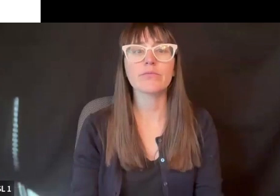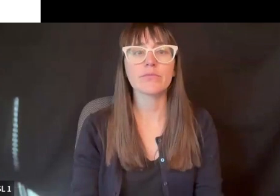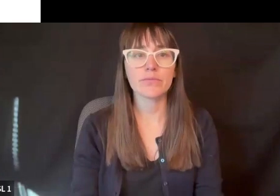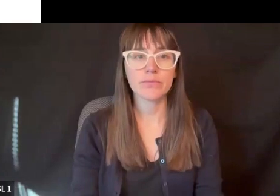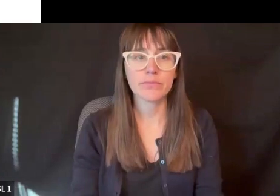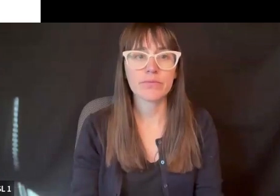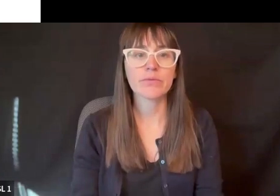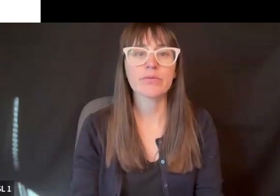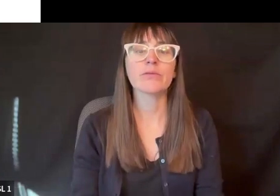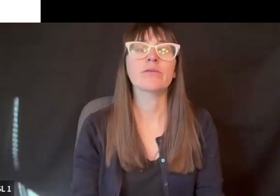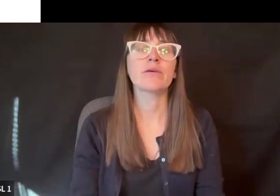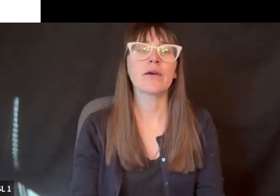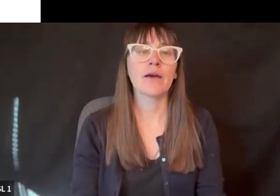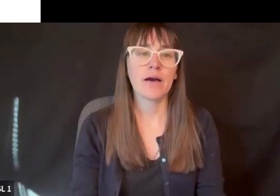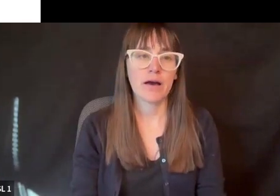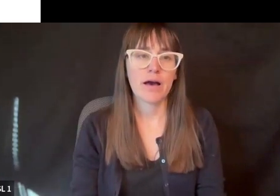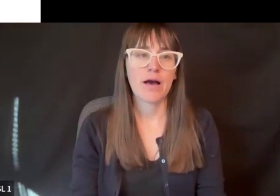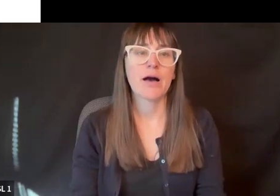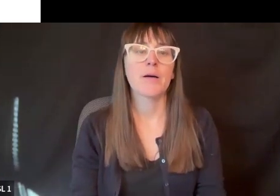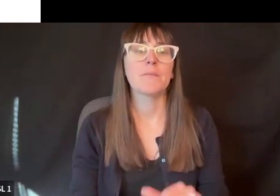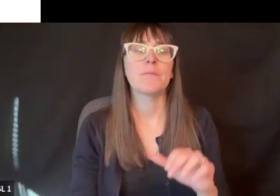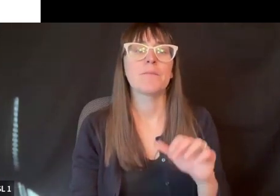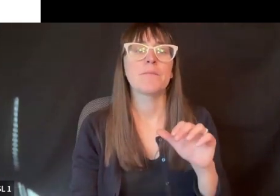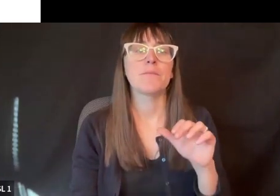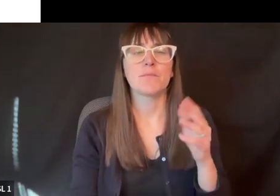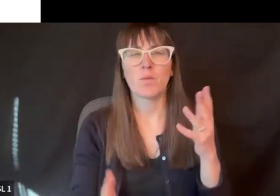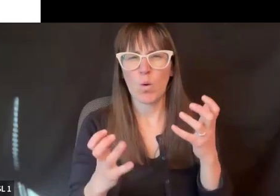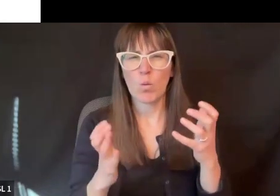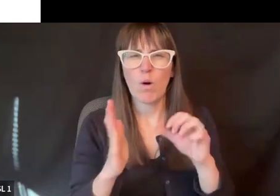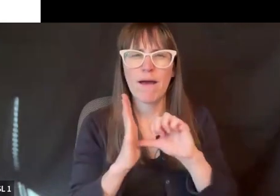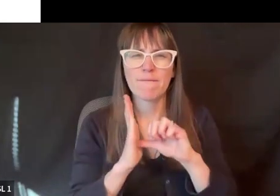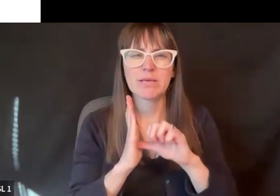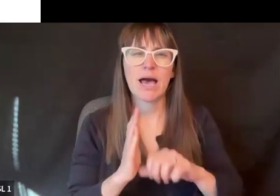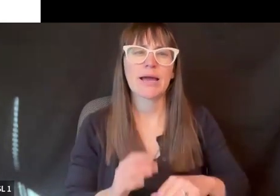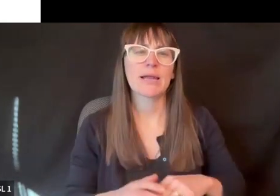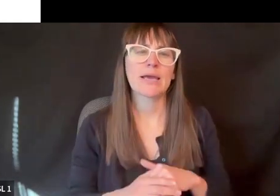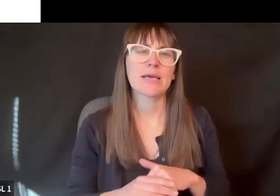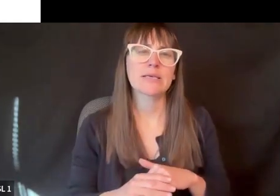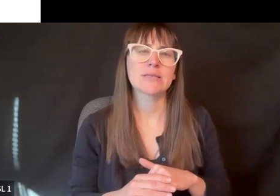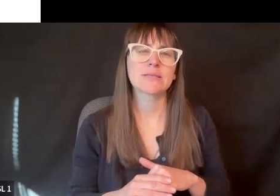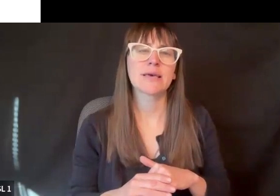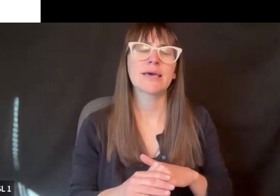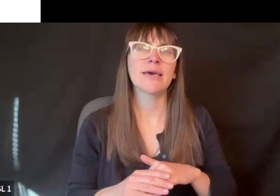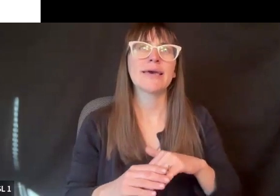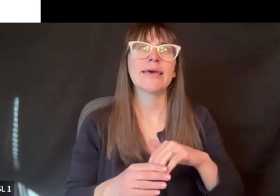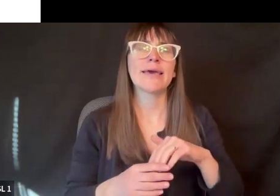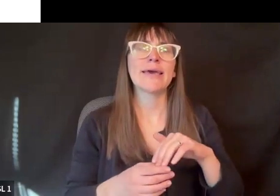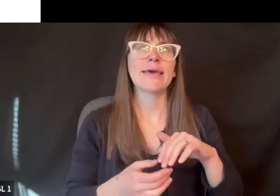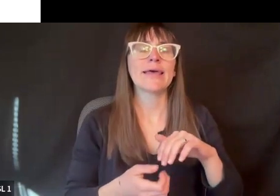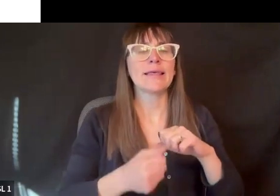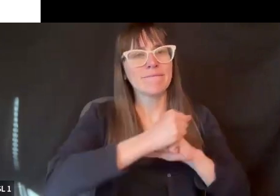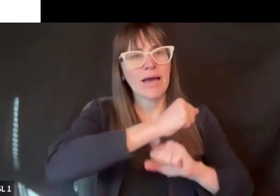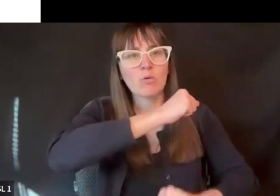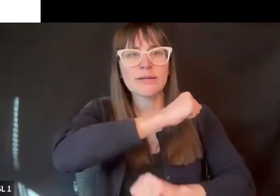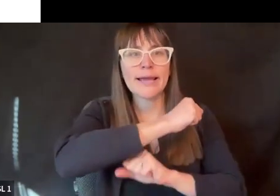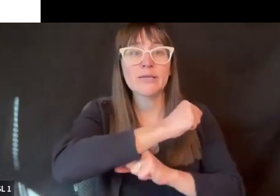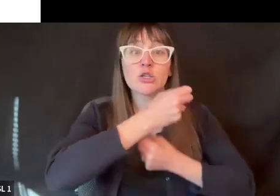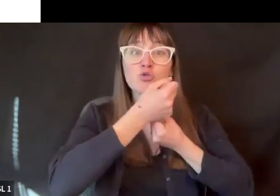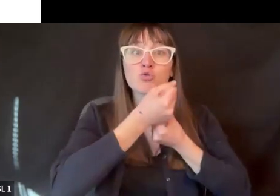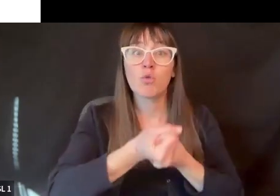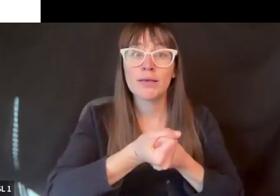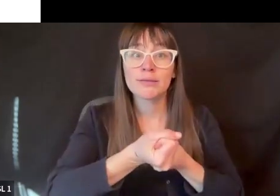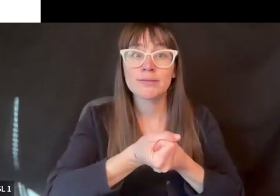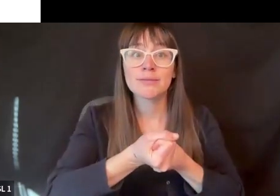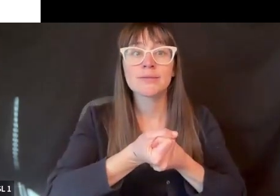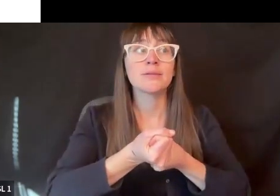Uh, we already touched on the key components. What I really want to just say is it centers on trust, relationship